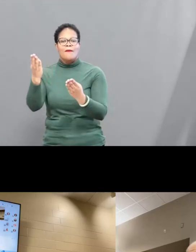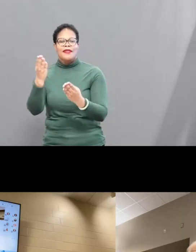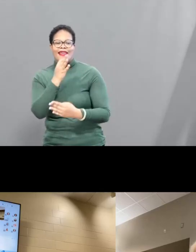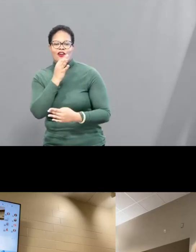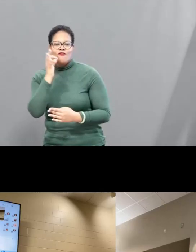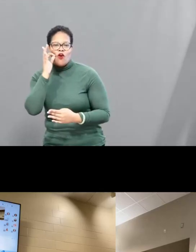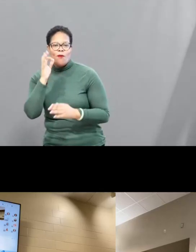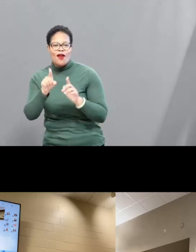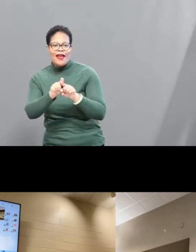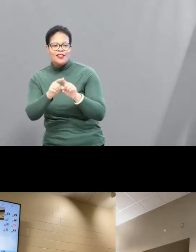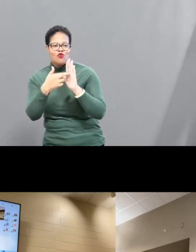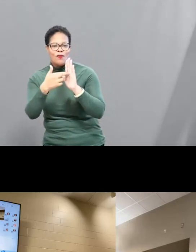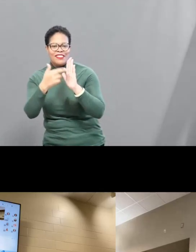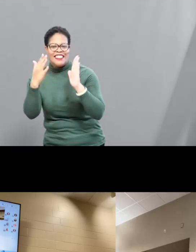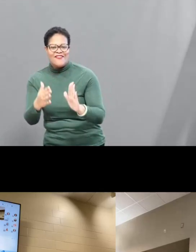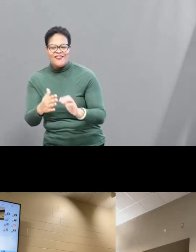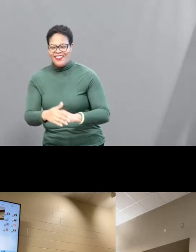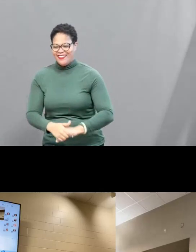our representative.